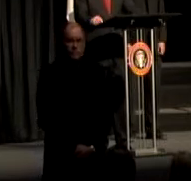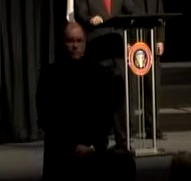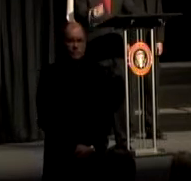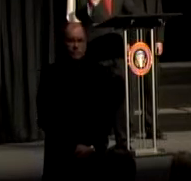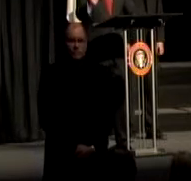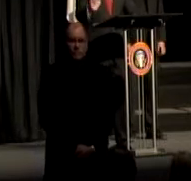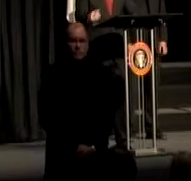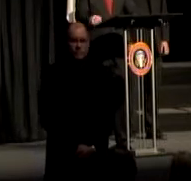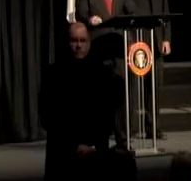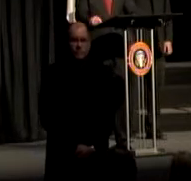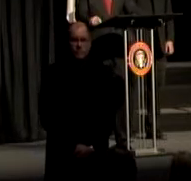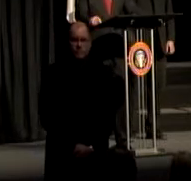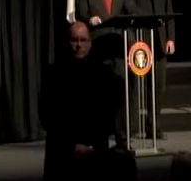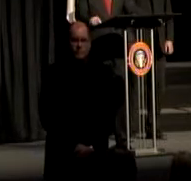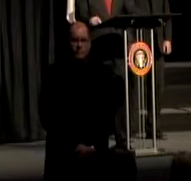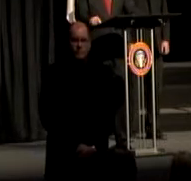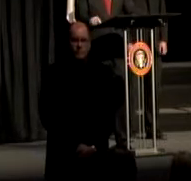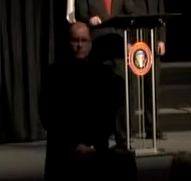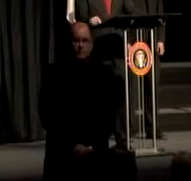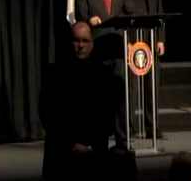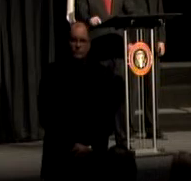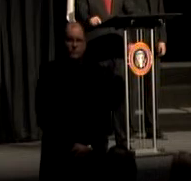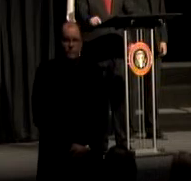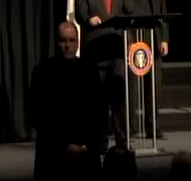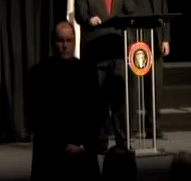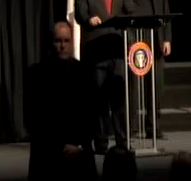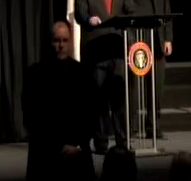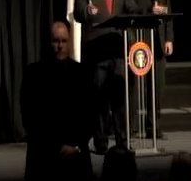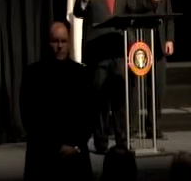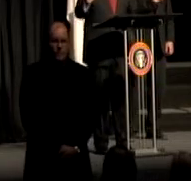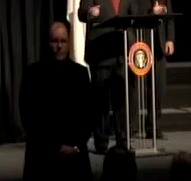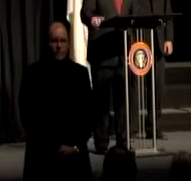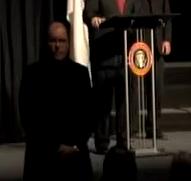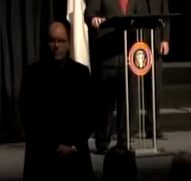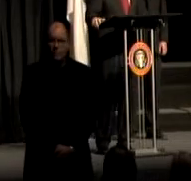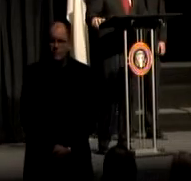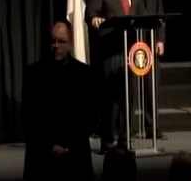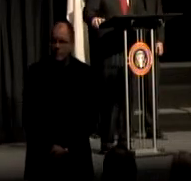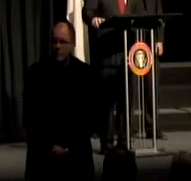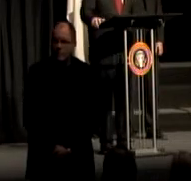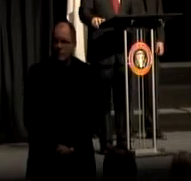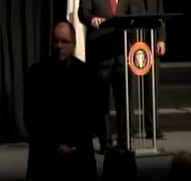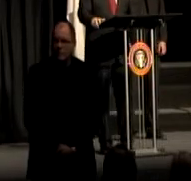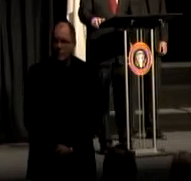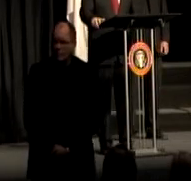prayers families of your church need your prayers say I don't know what to pray for